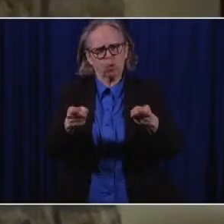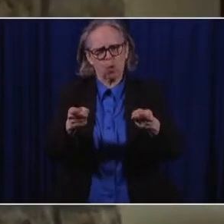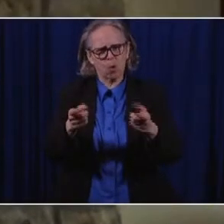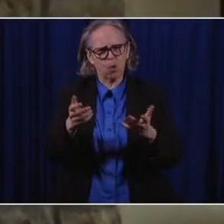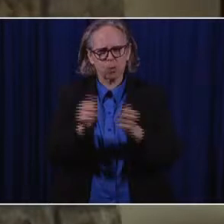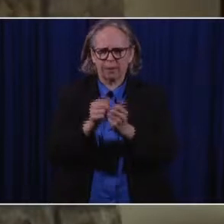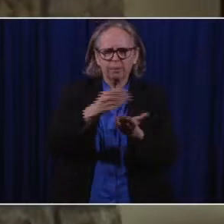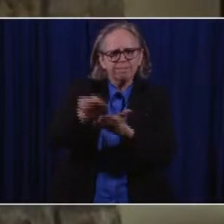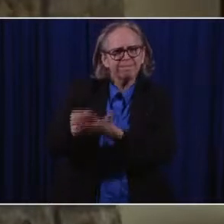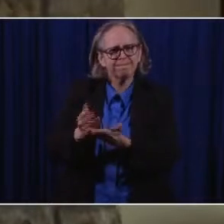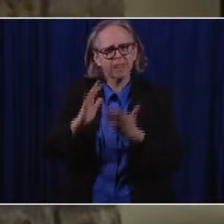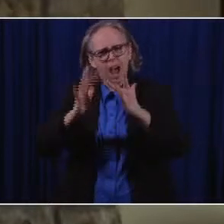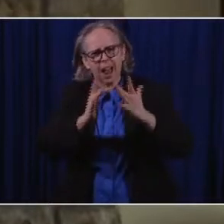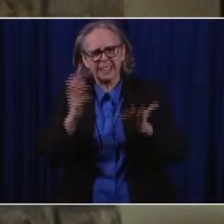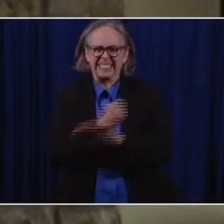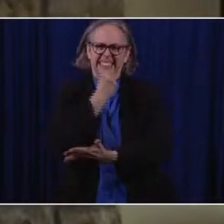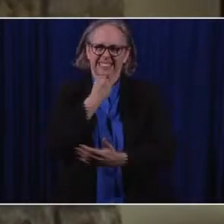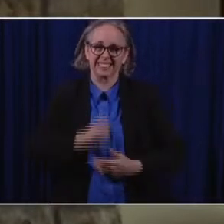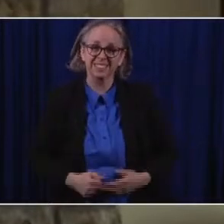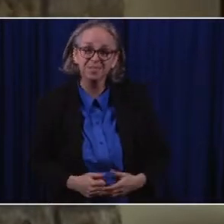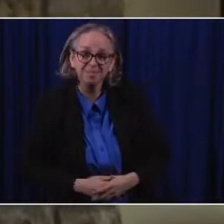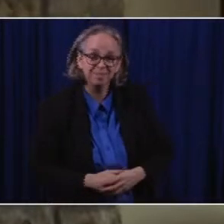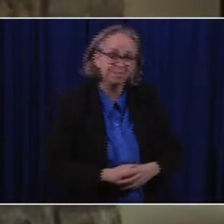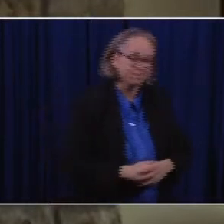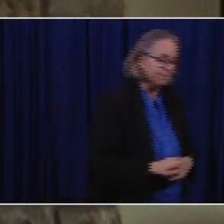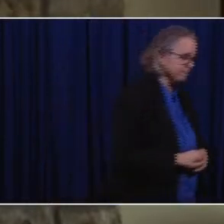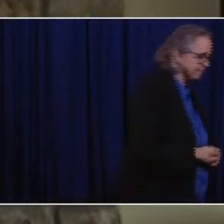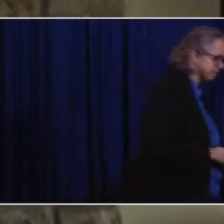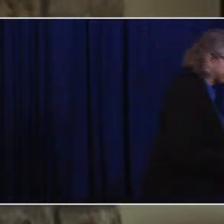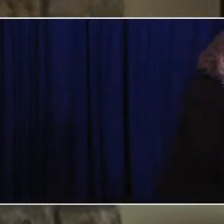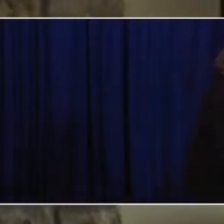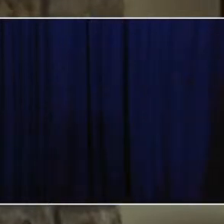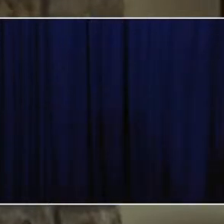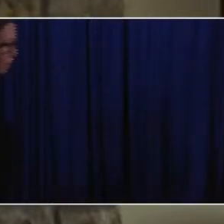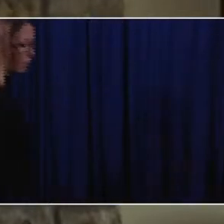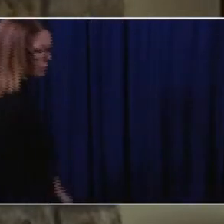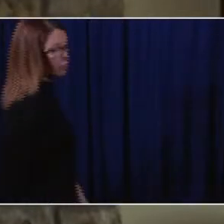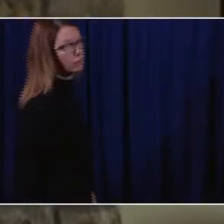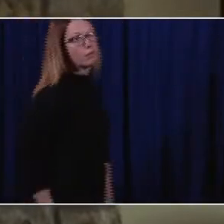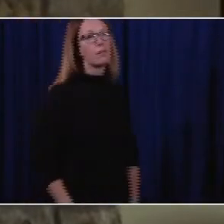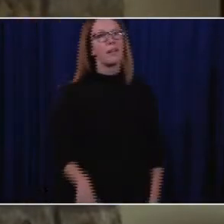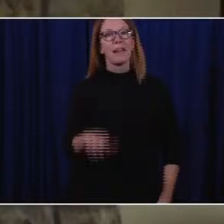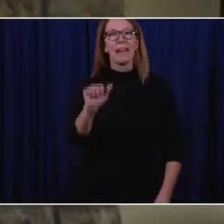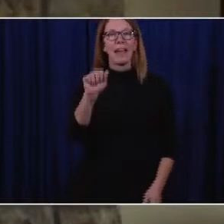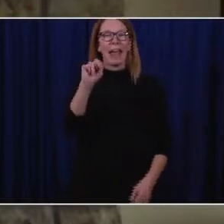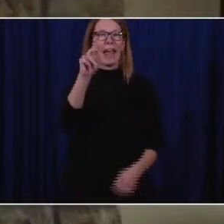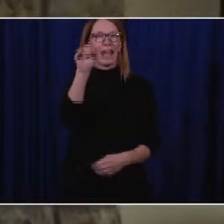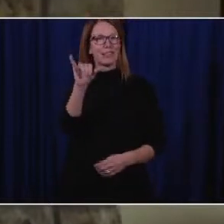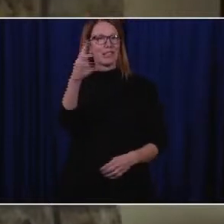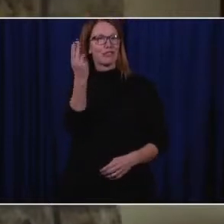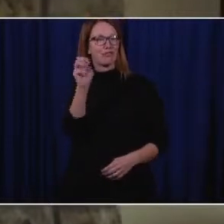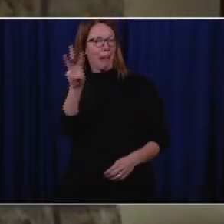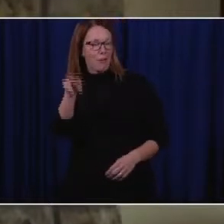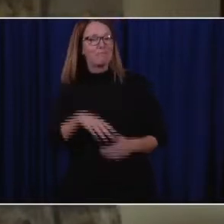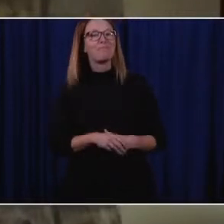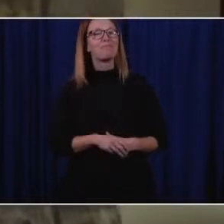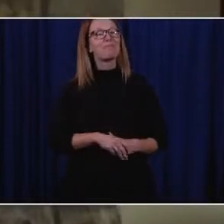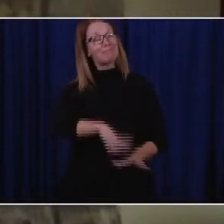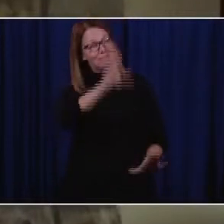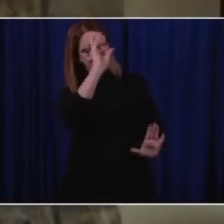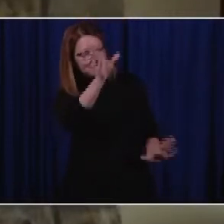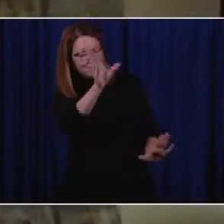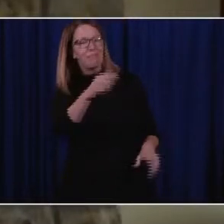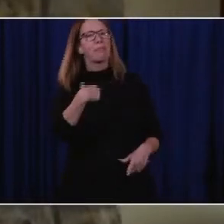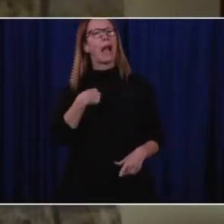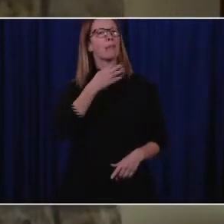Next question is from Andy Chow at Ohio Public Radio and Television. Hi, Governor. Andy. I'm wondering if you